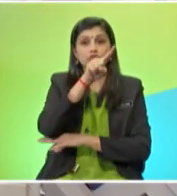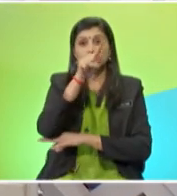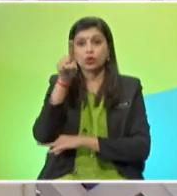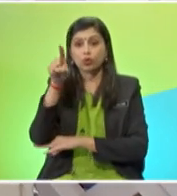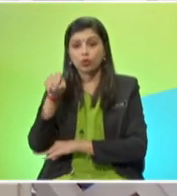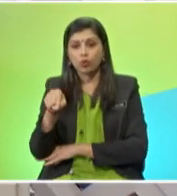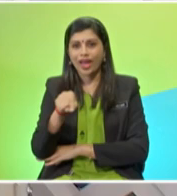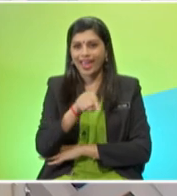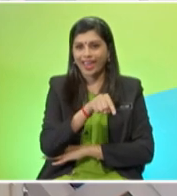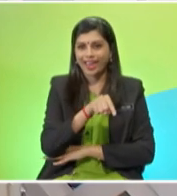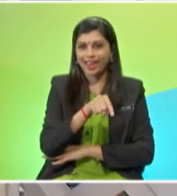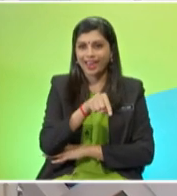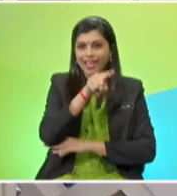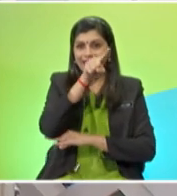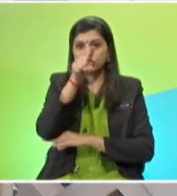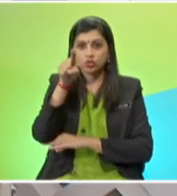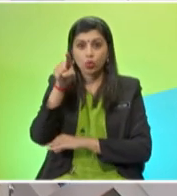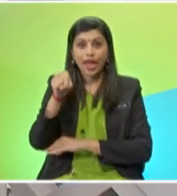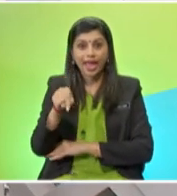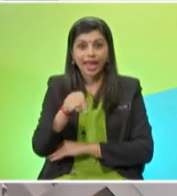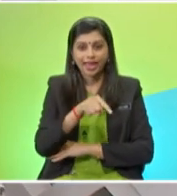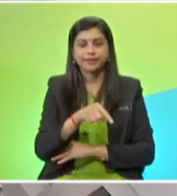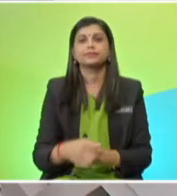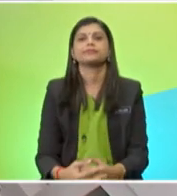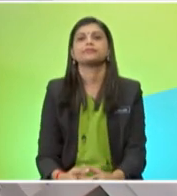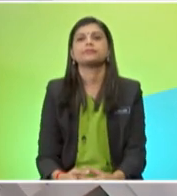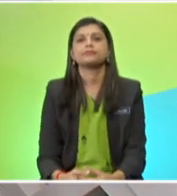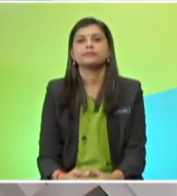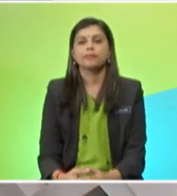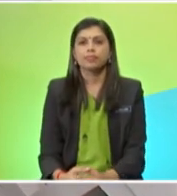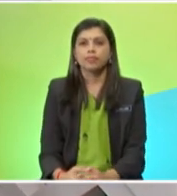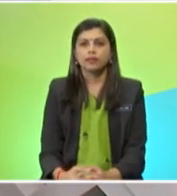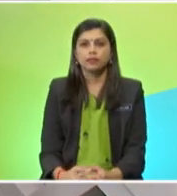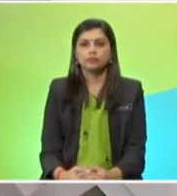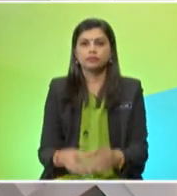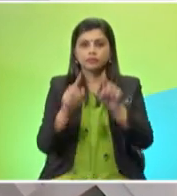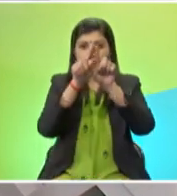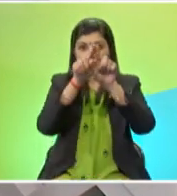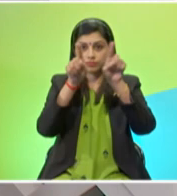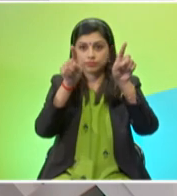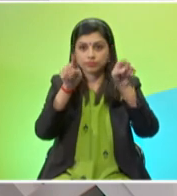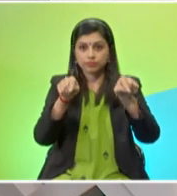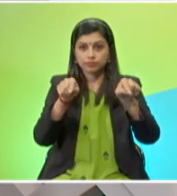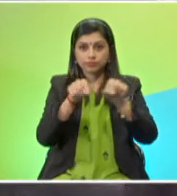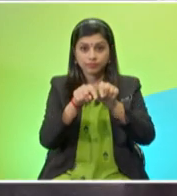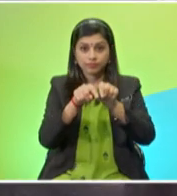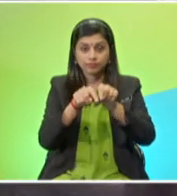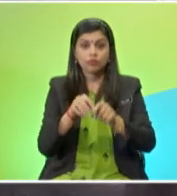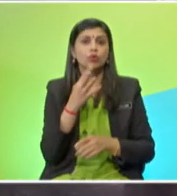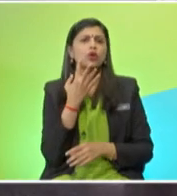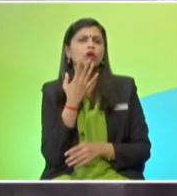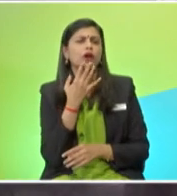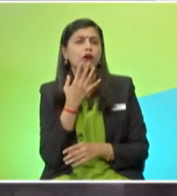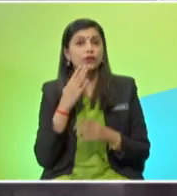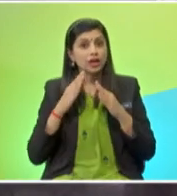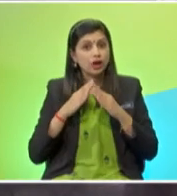Kenana? Yes. It's a small square. It's a small square for windows. Yes. It's a very colourful house that we have there. Yes,